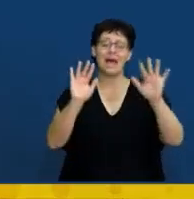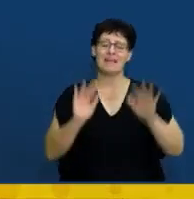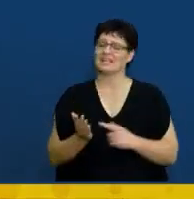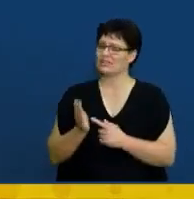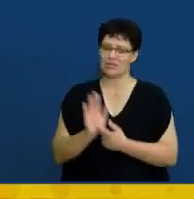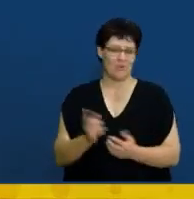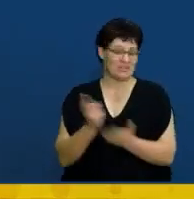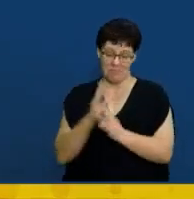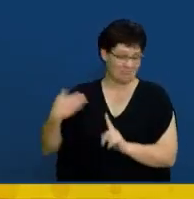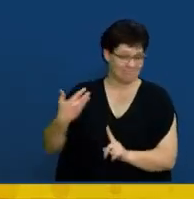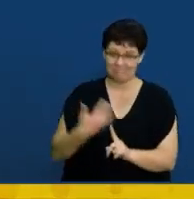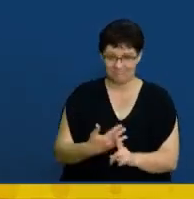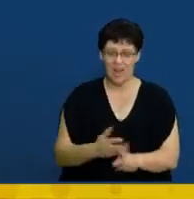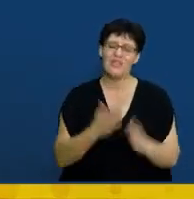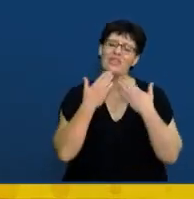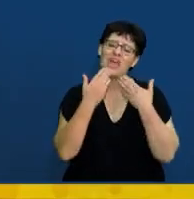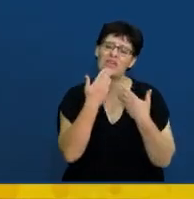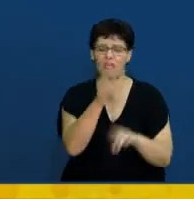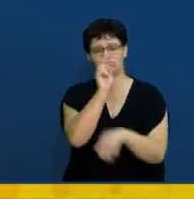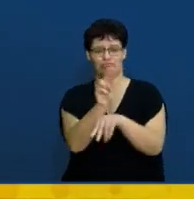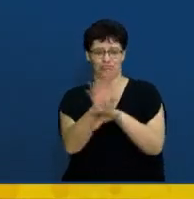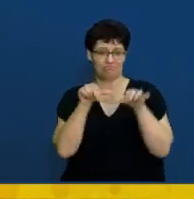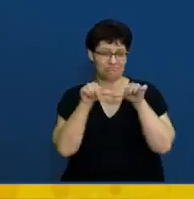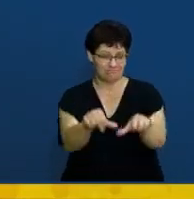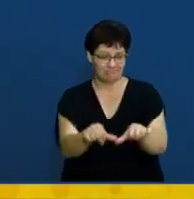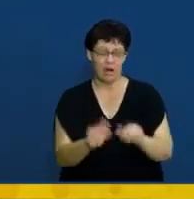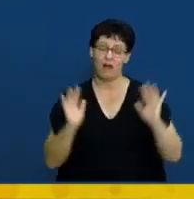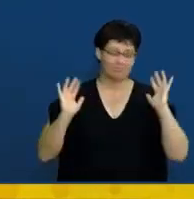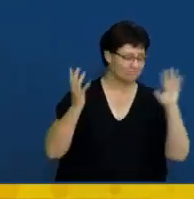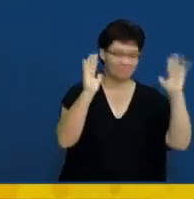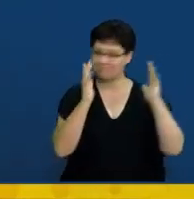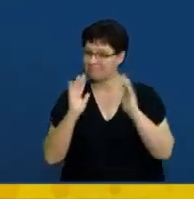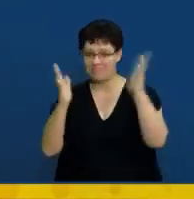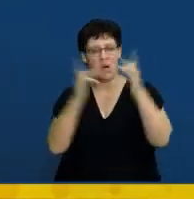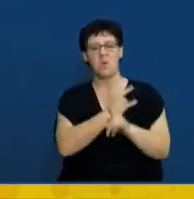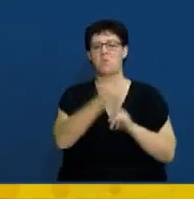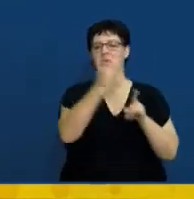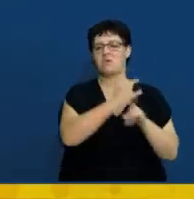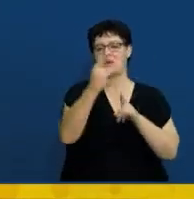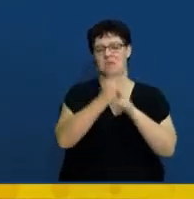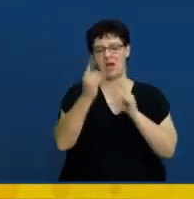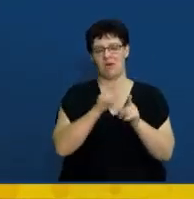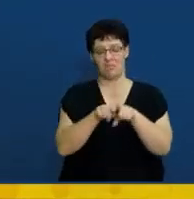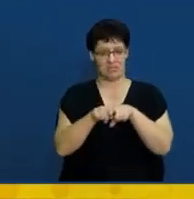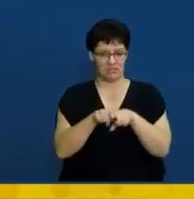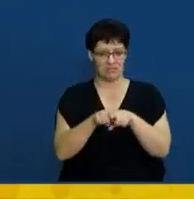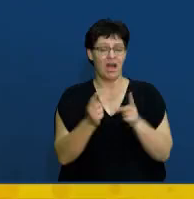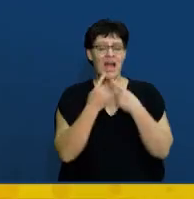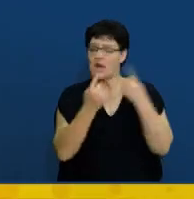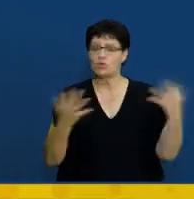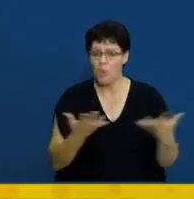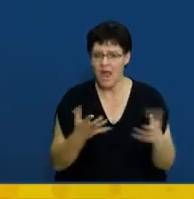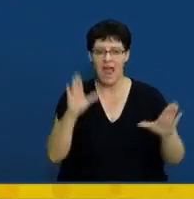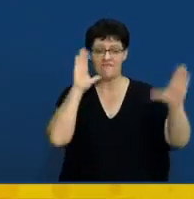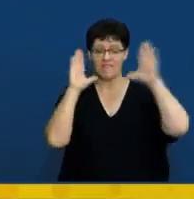as always. Thank you so much for joining us. And a big congratulations to all of our competition winners who will be announced after